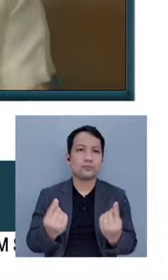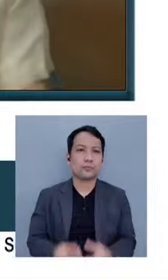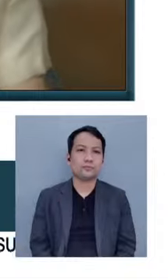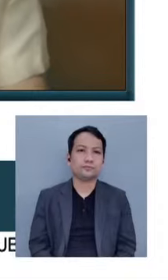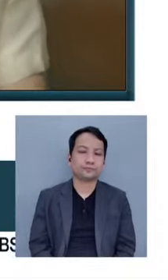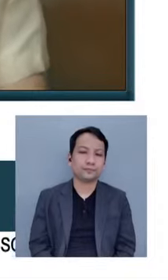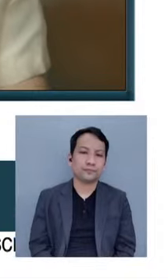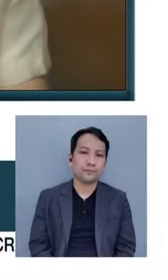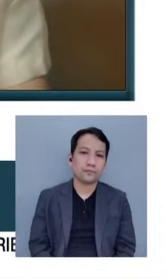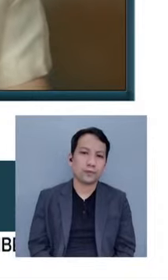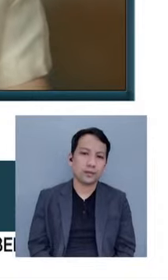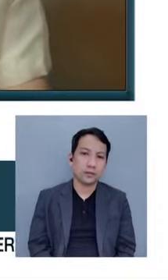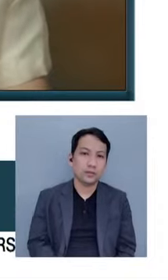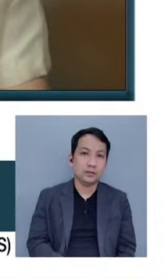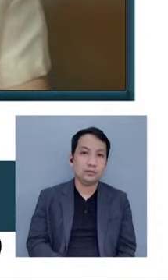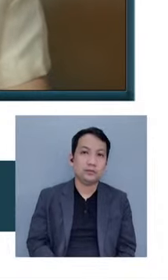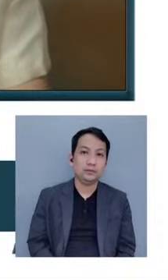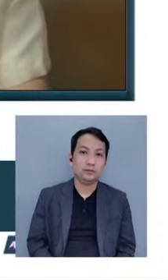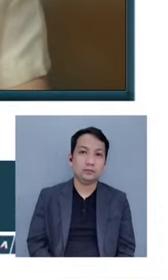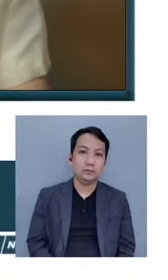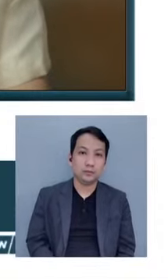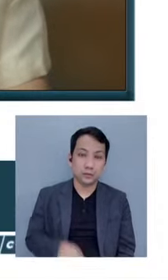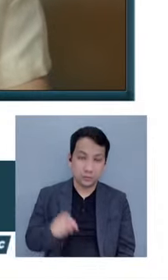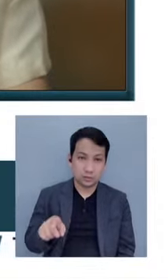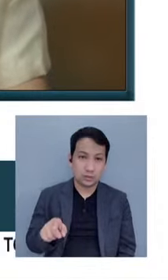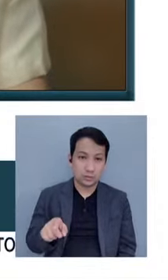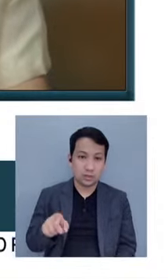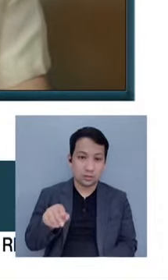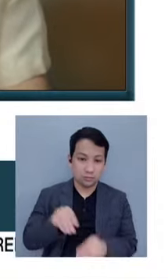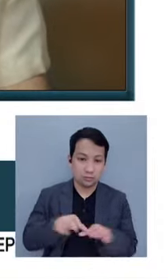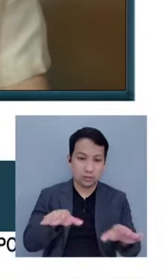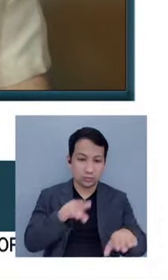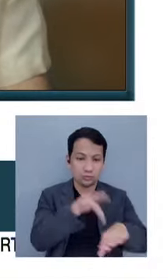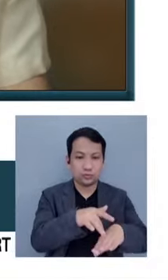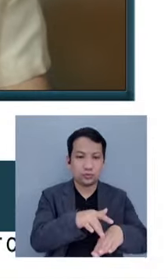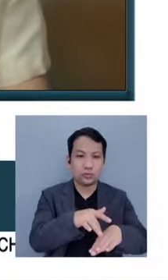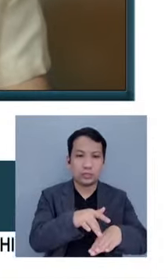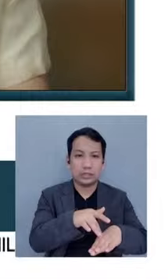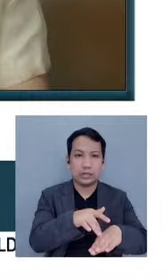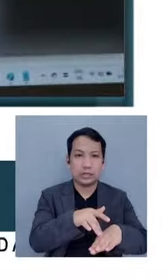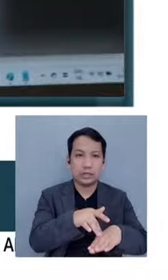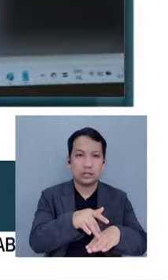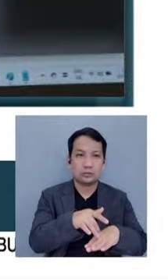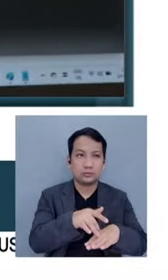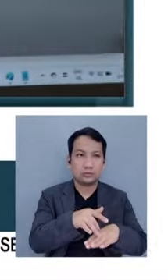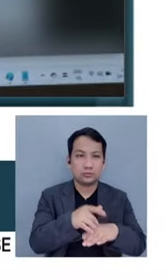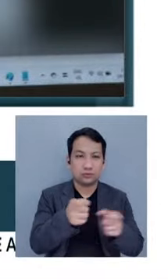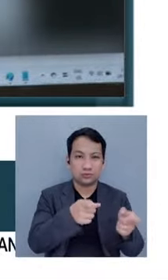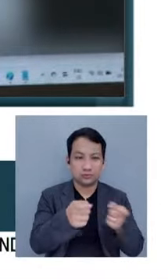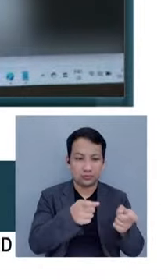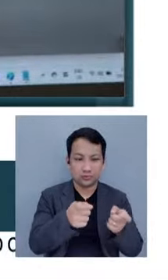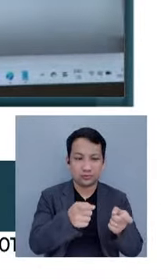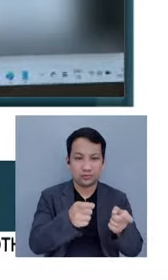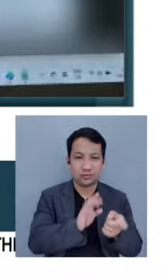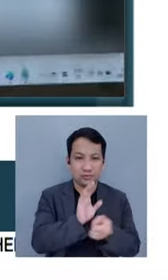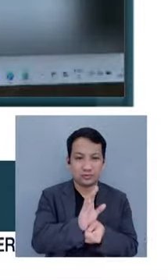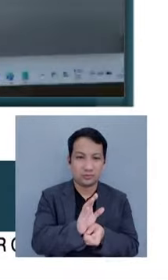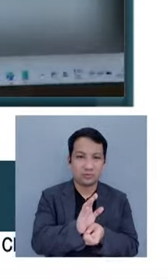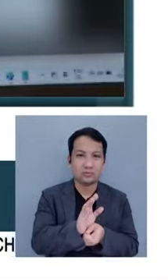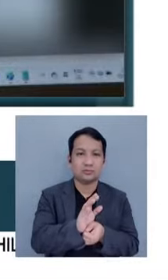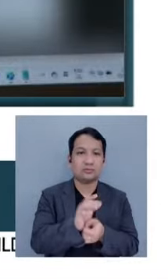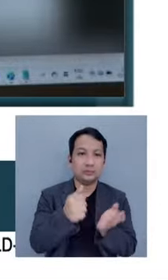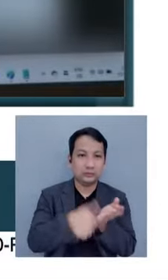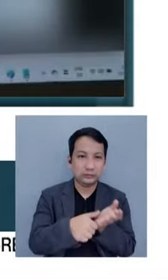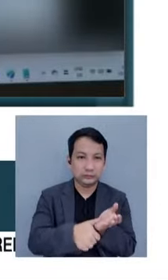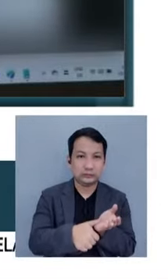motivation is usually to affect the outcome of the election in order to put leaders who are more sympathetic to their cause. I'm not singling out